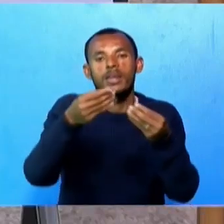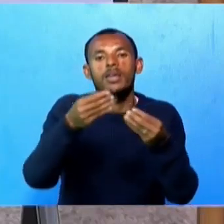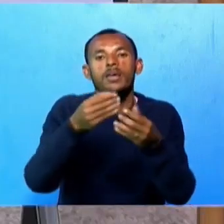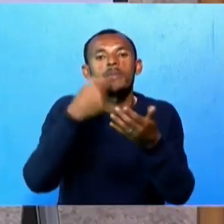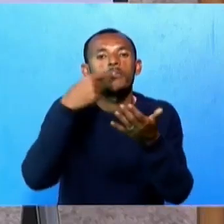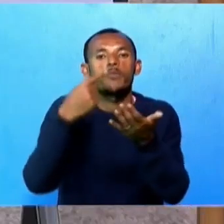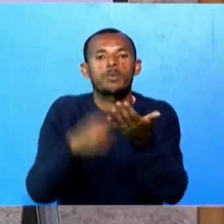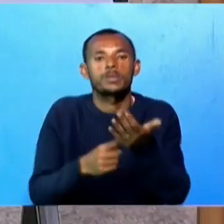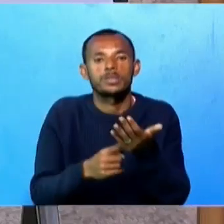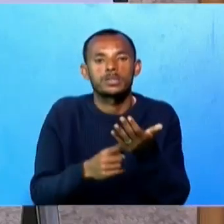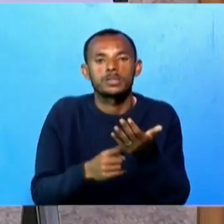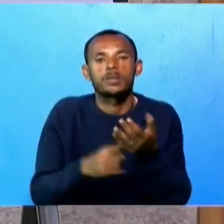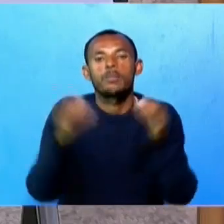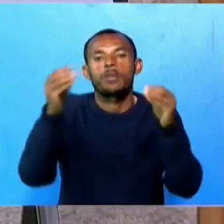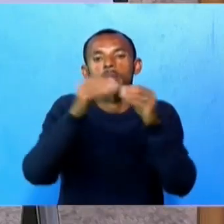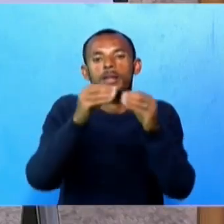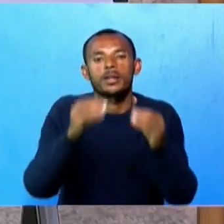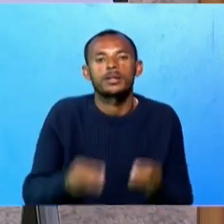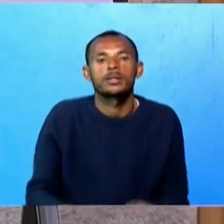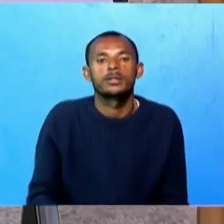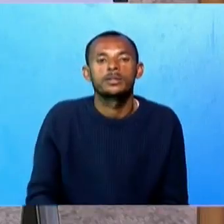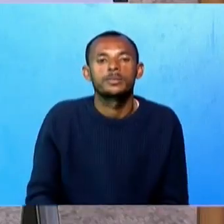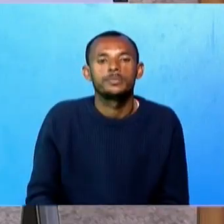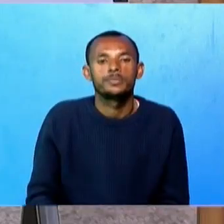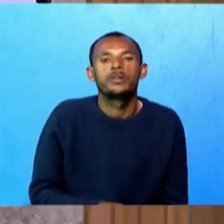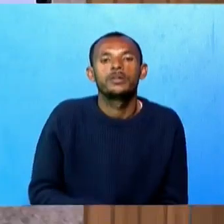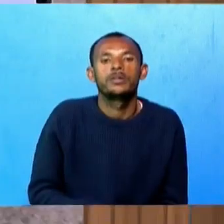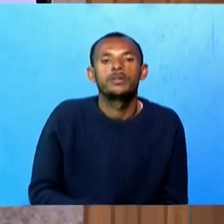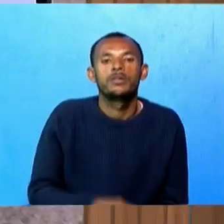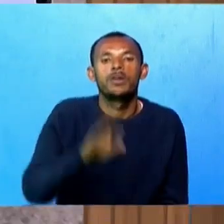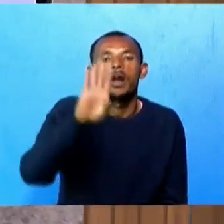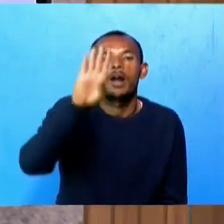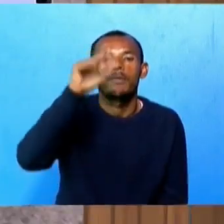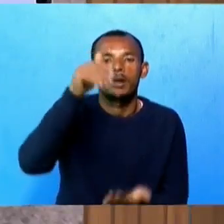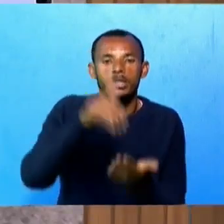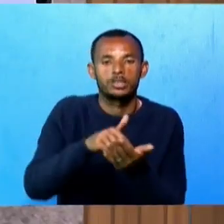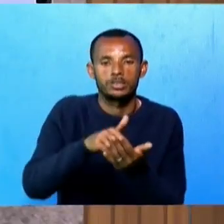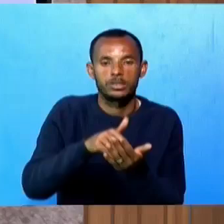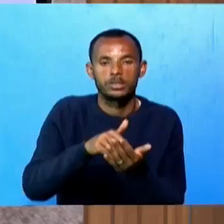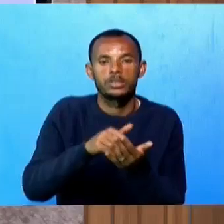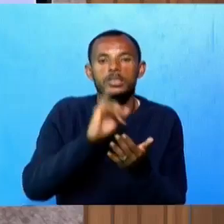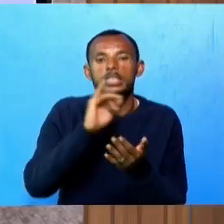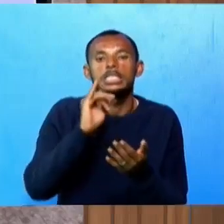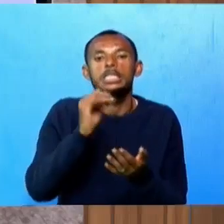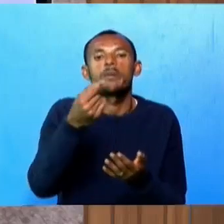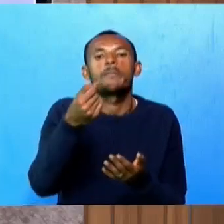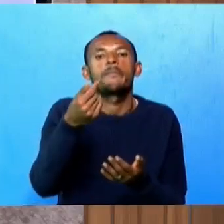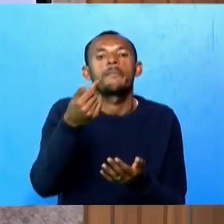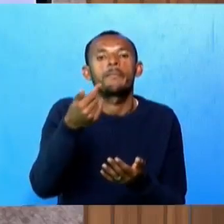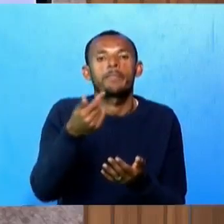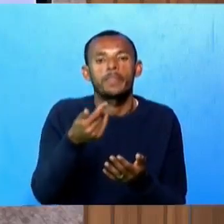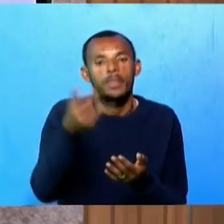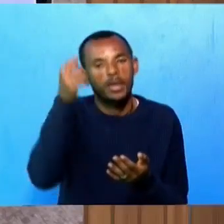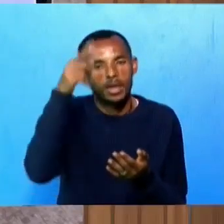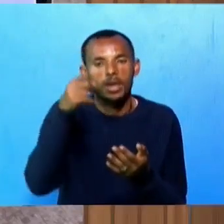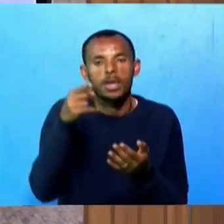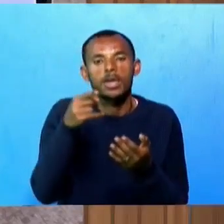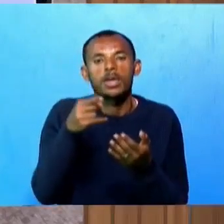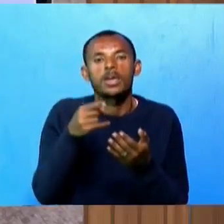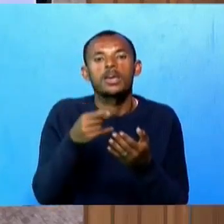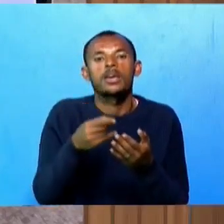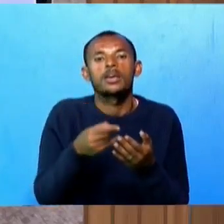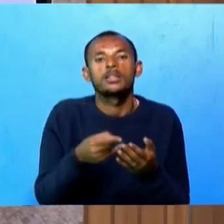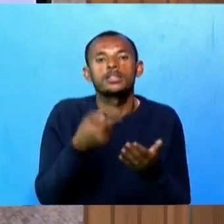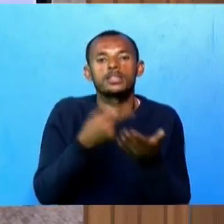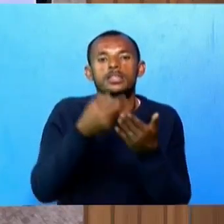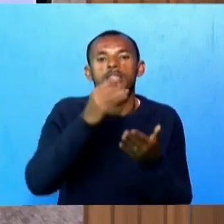information mathematically. So here 40,000 is the money that he invested. So this